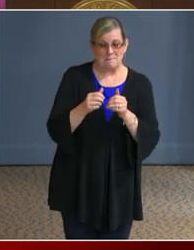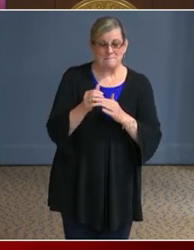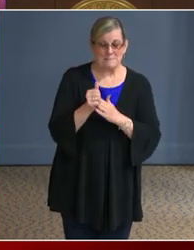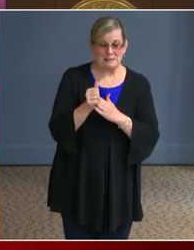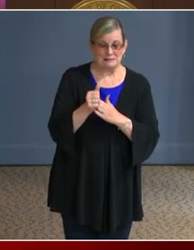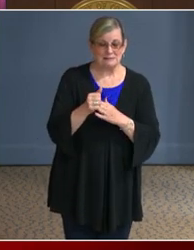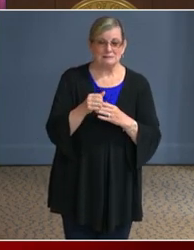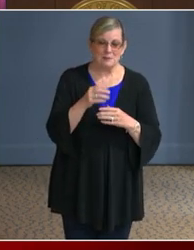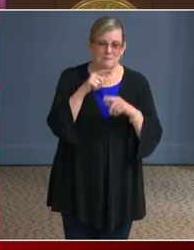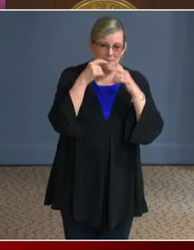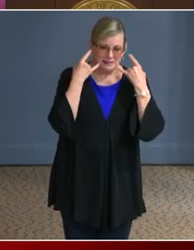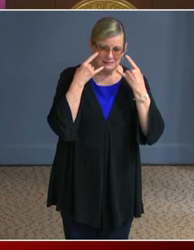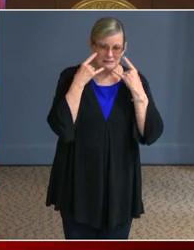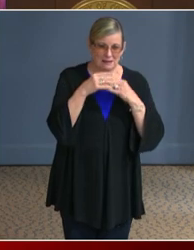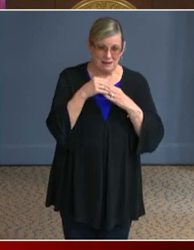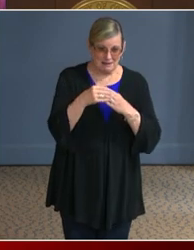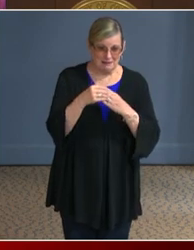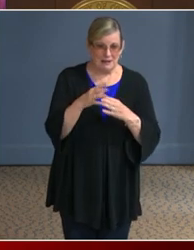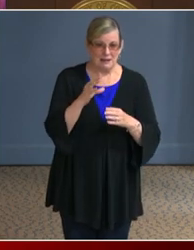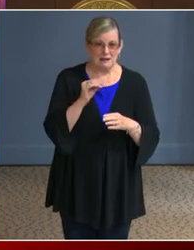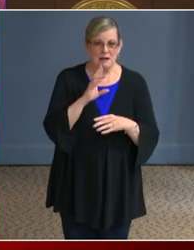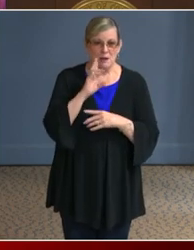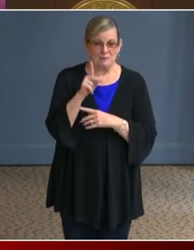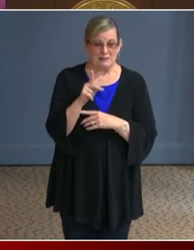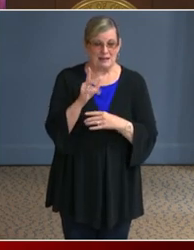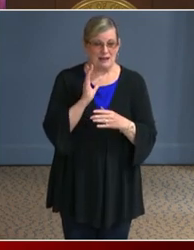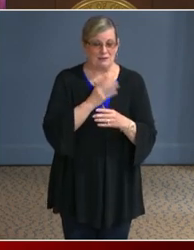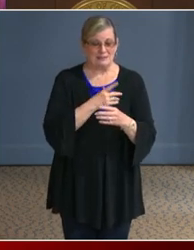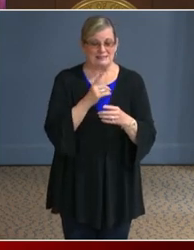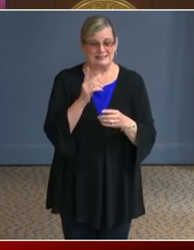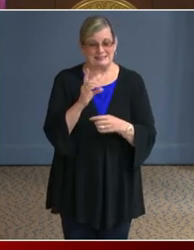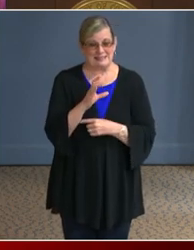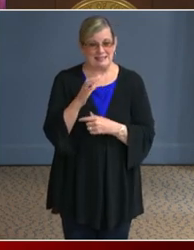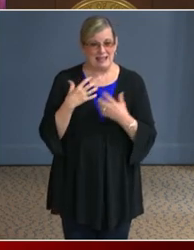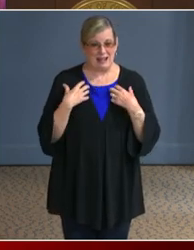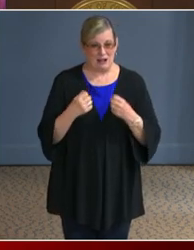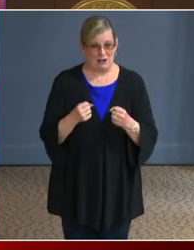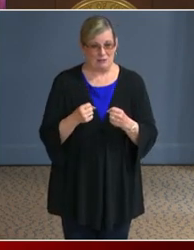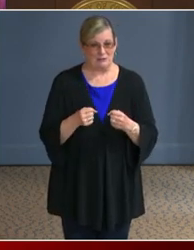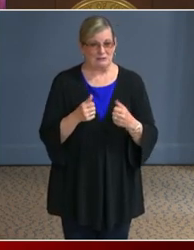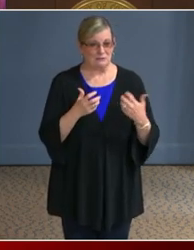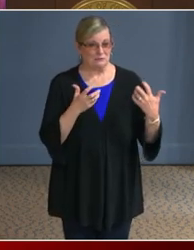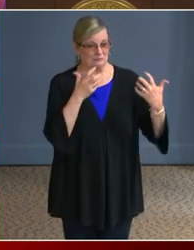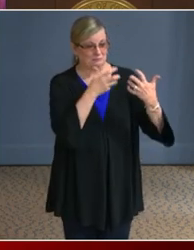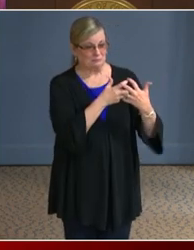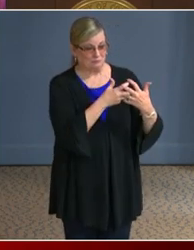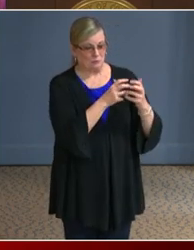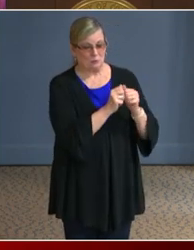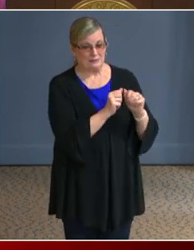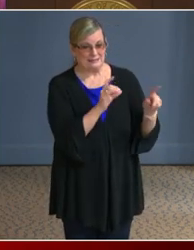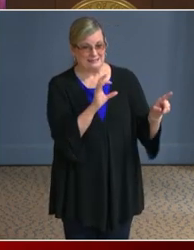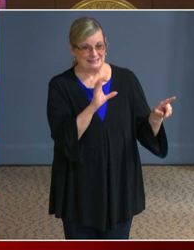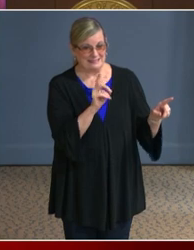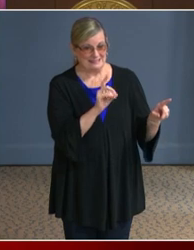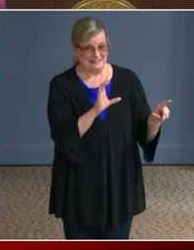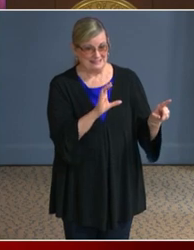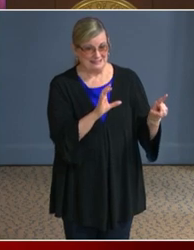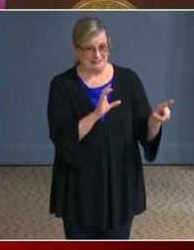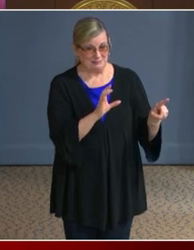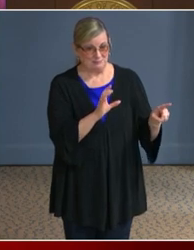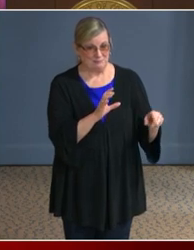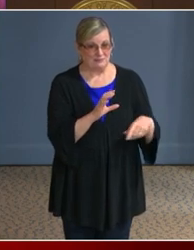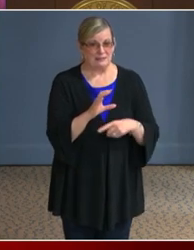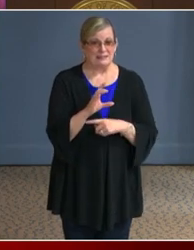we have also updated our DC Health guidance to align with the CDC. And DC's